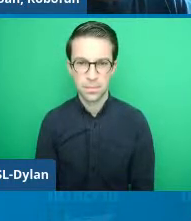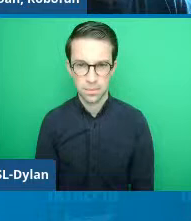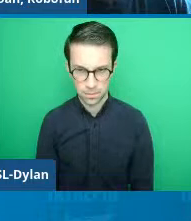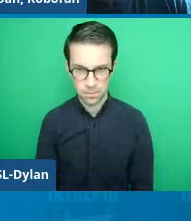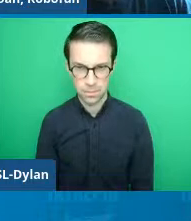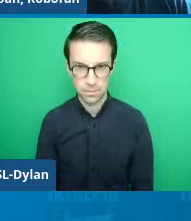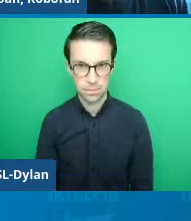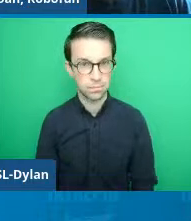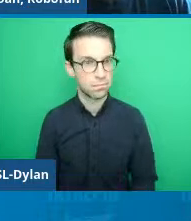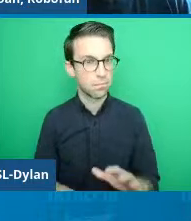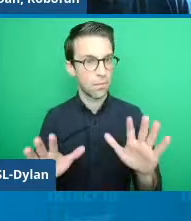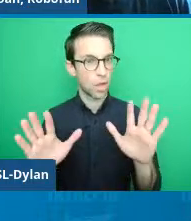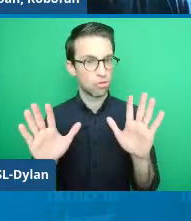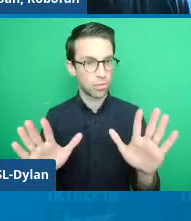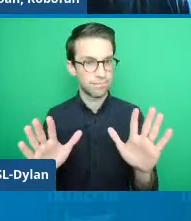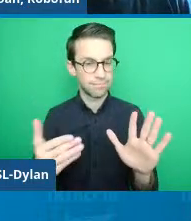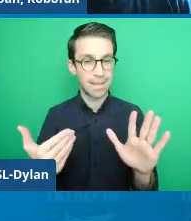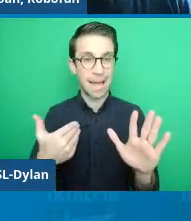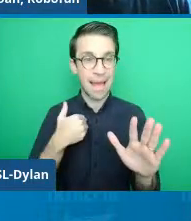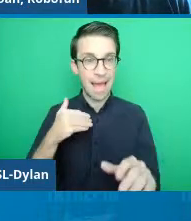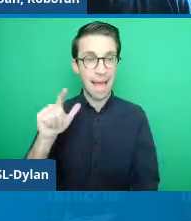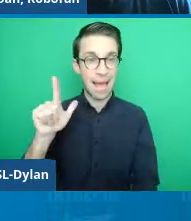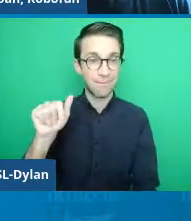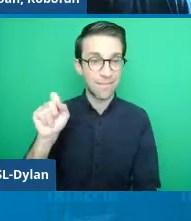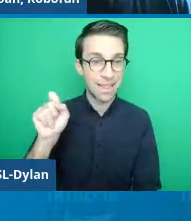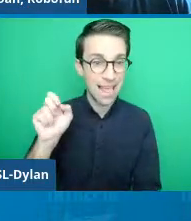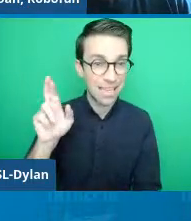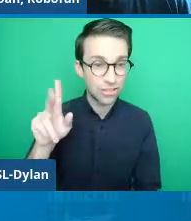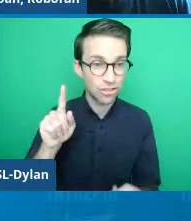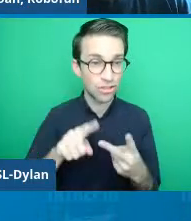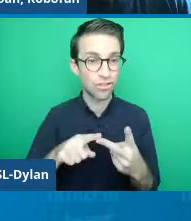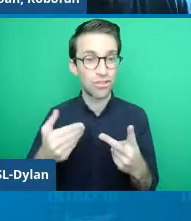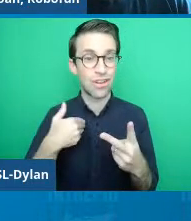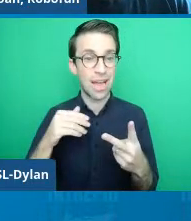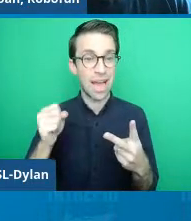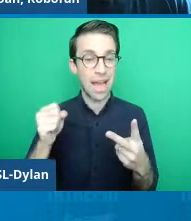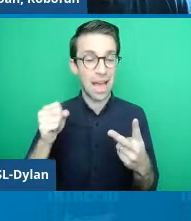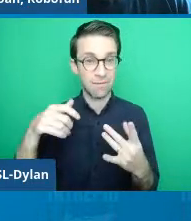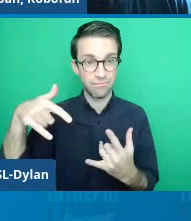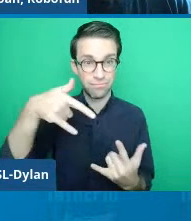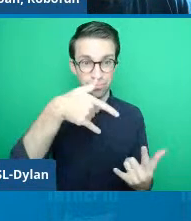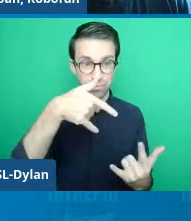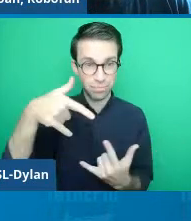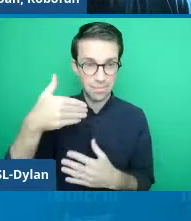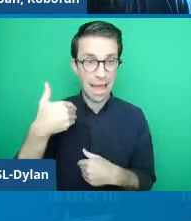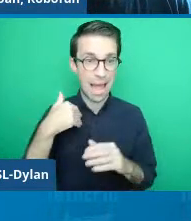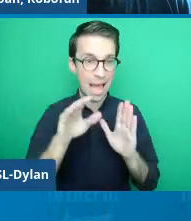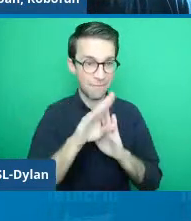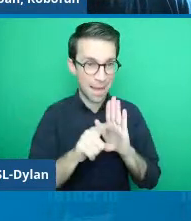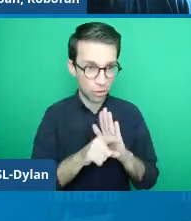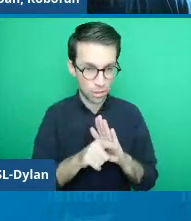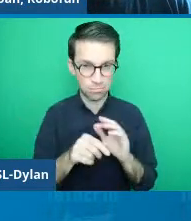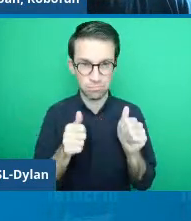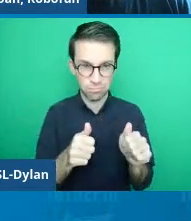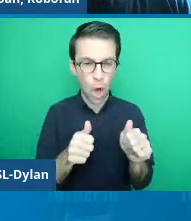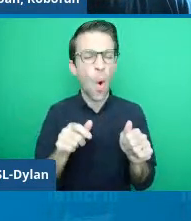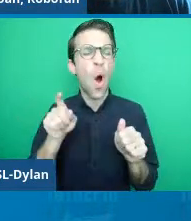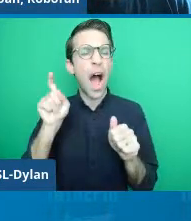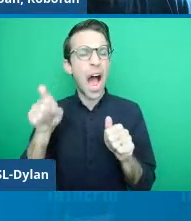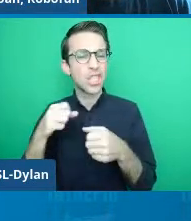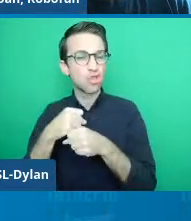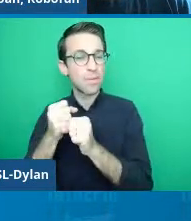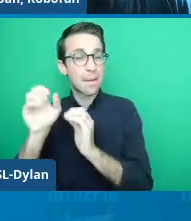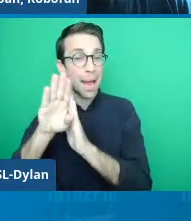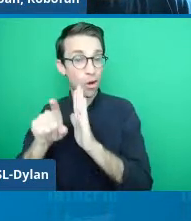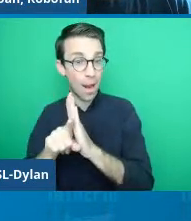Okay, great. Now I've got my lasers, I've got my ships, I've got my background, and I also should create a background for if I win the